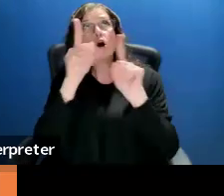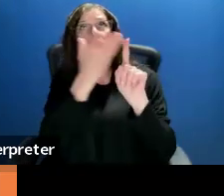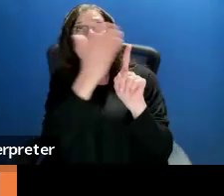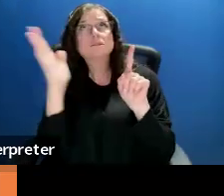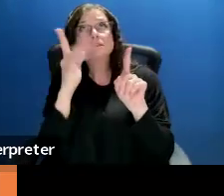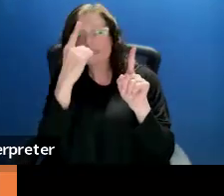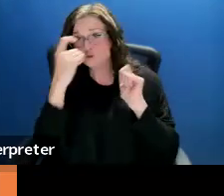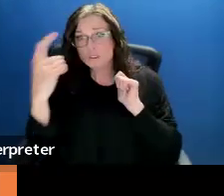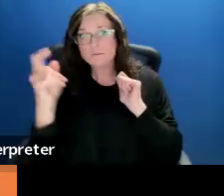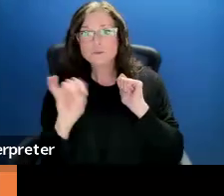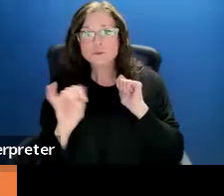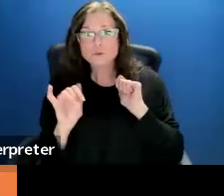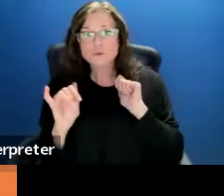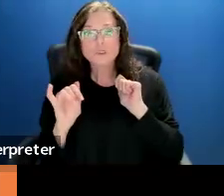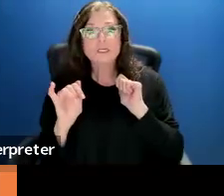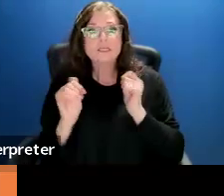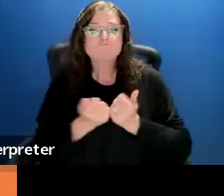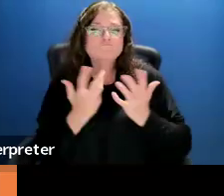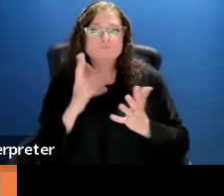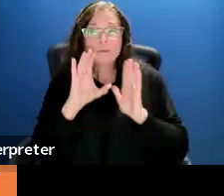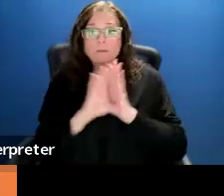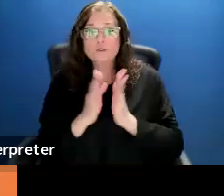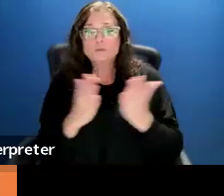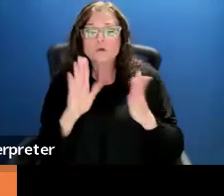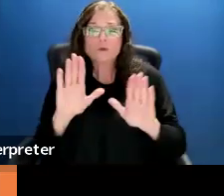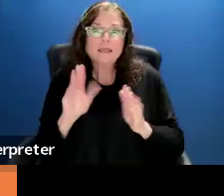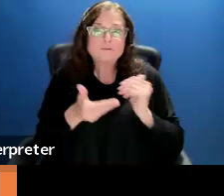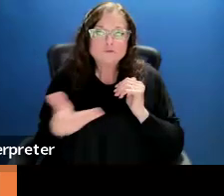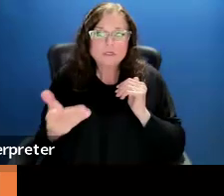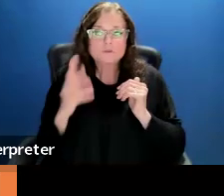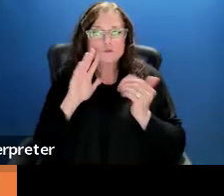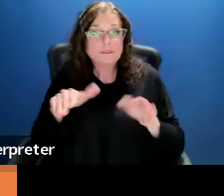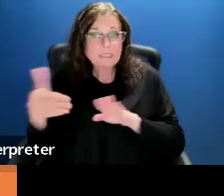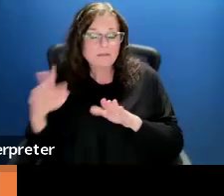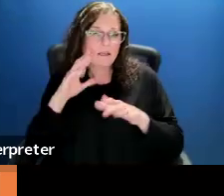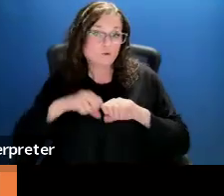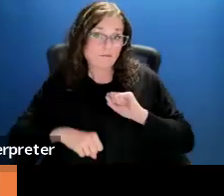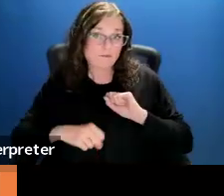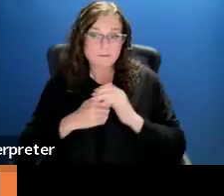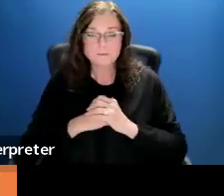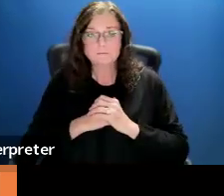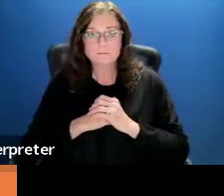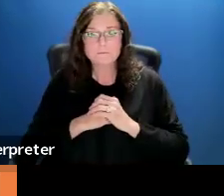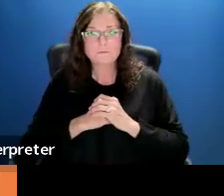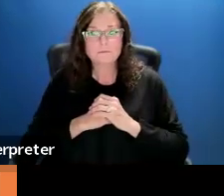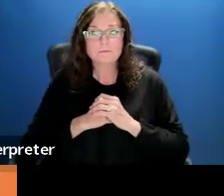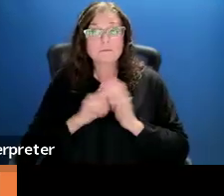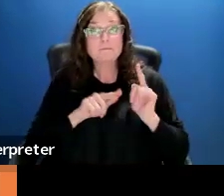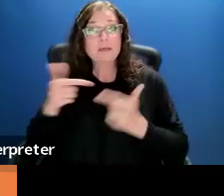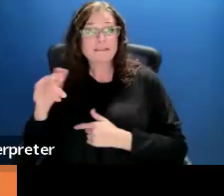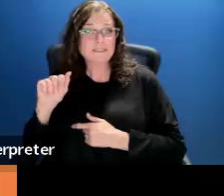her dreams. This deeply moving picture book is a great introduction to death and grief. And passing it to